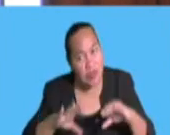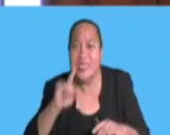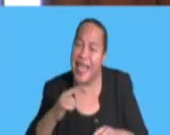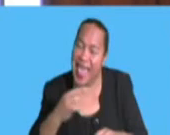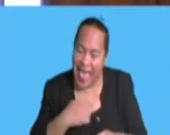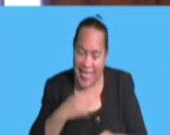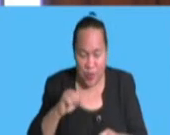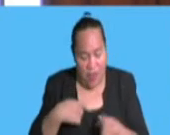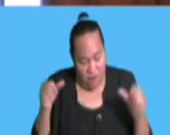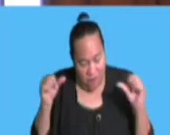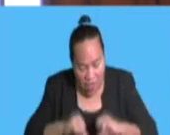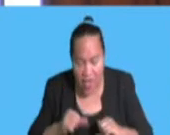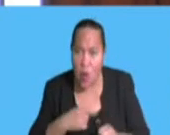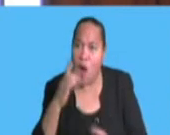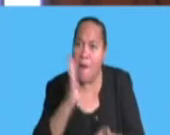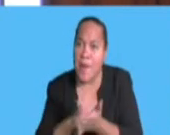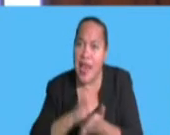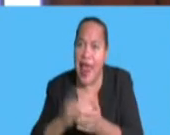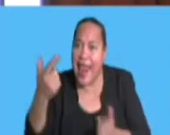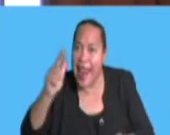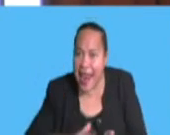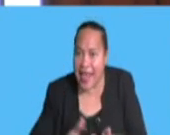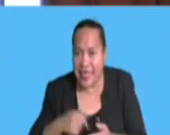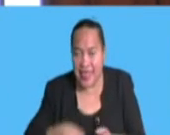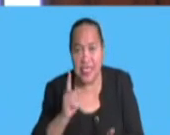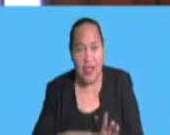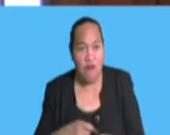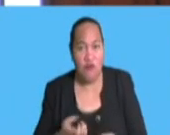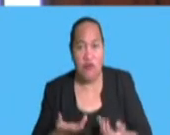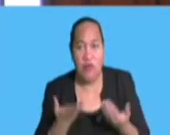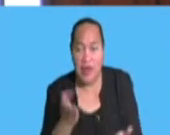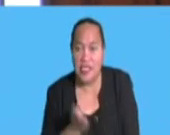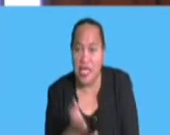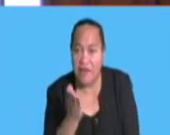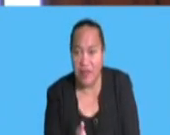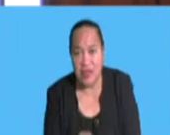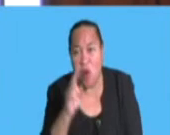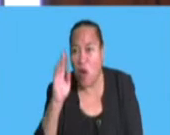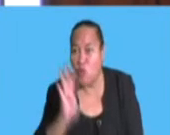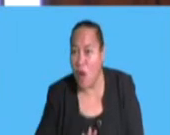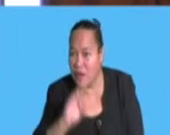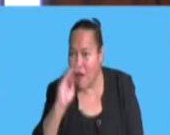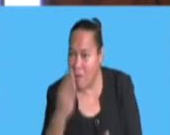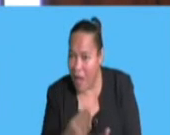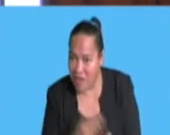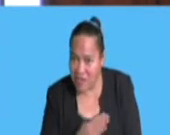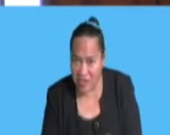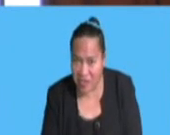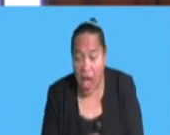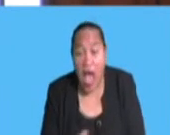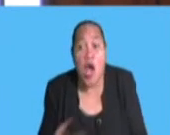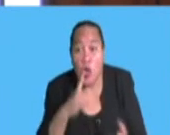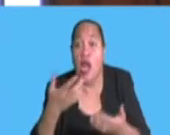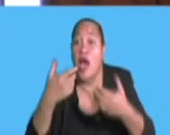our people. $1 billion less this year in service delivery to our people, a quarter of the budget. To accomplish this, we